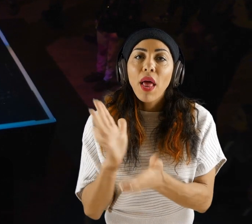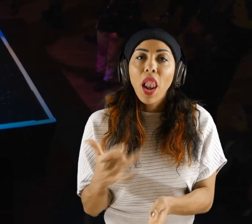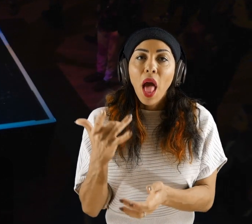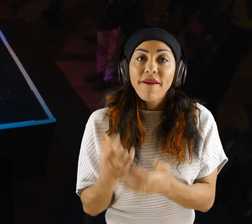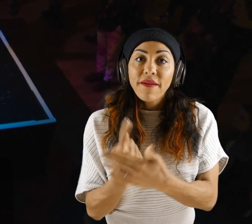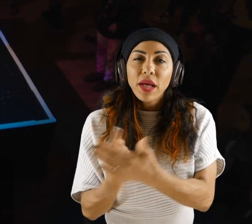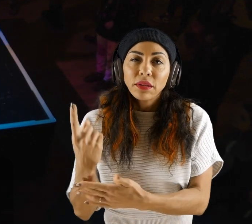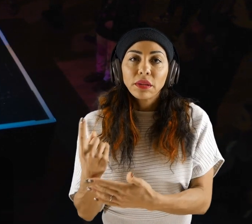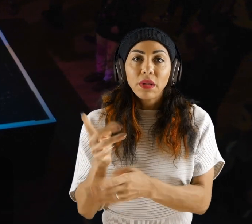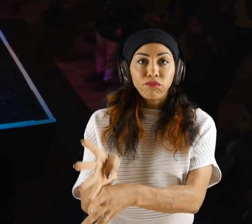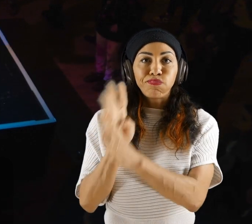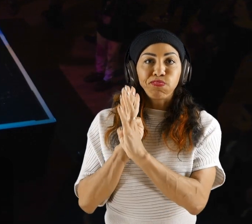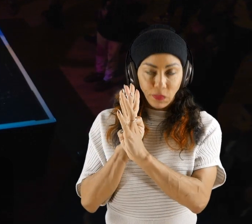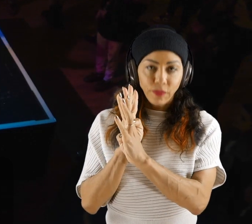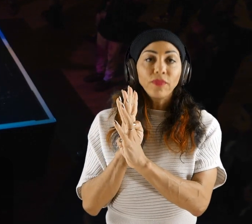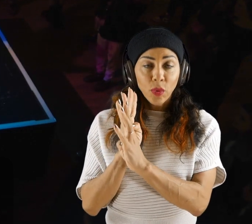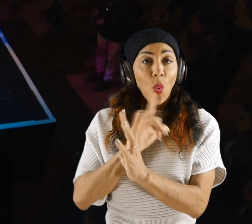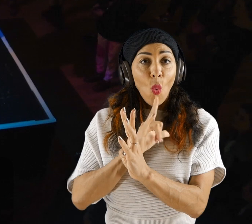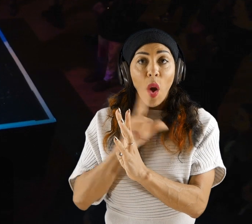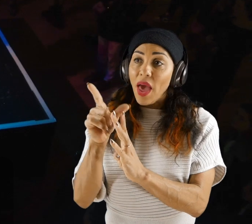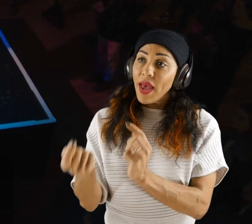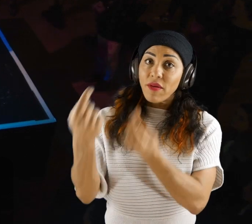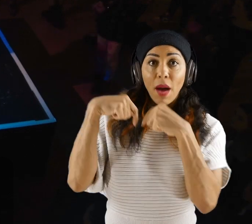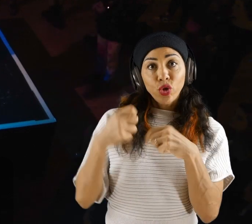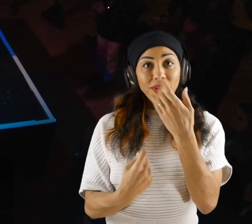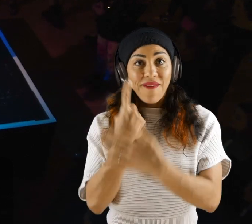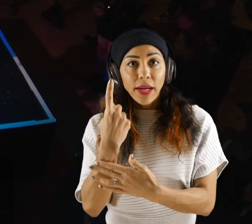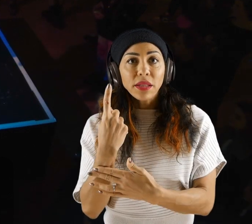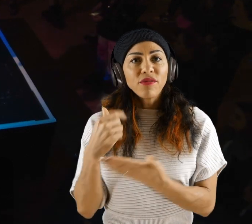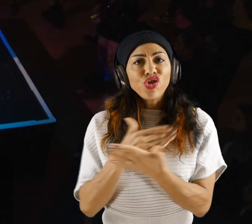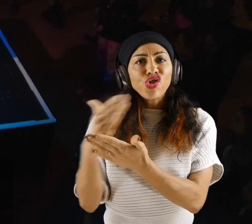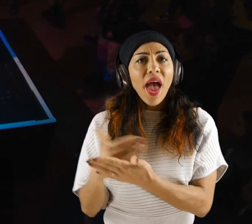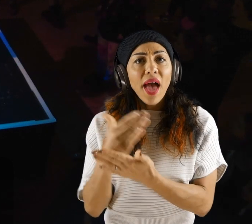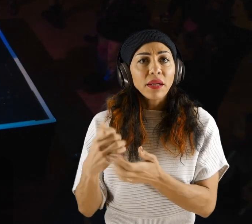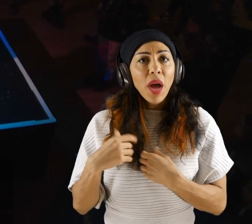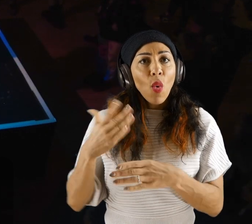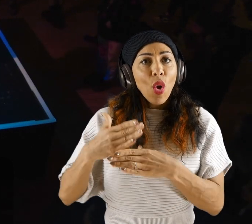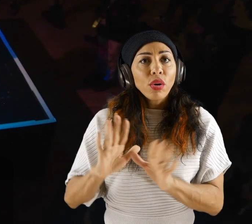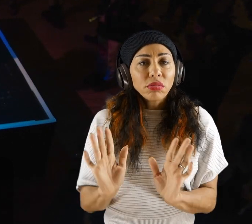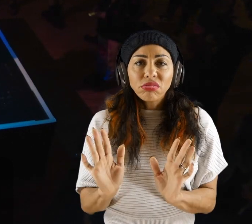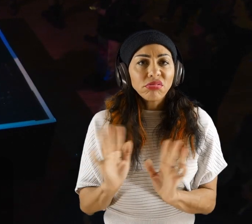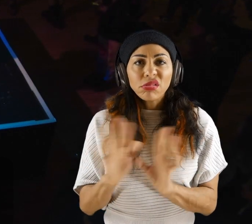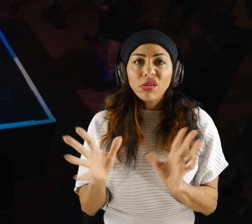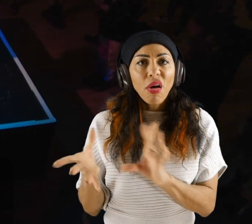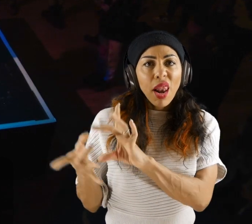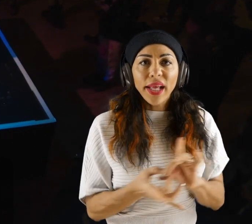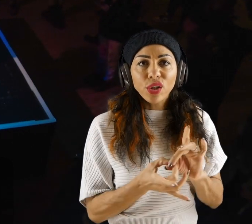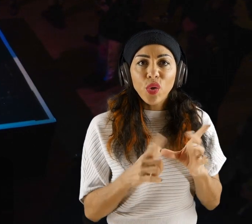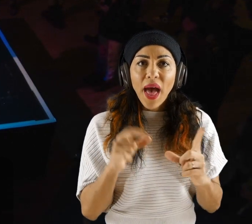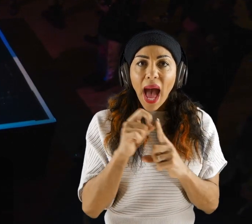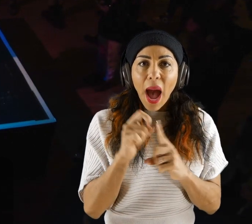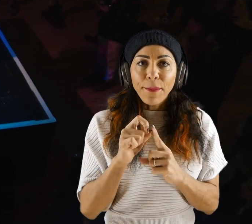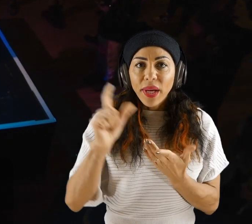come because someone else has been at an event and shared the thing. So it's actually not built within the app, which is something that I noticed quite early